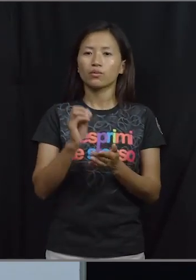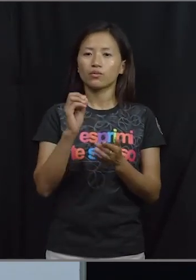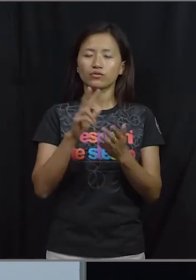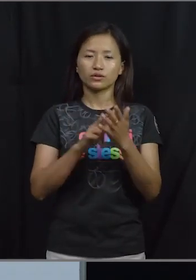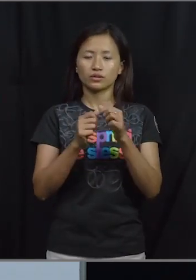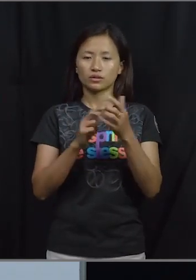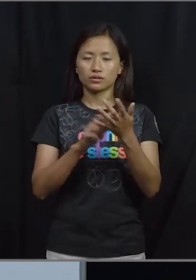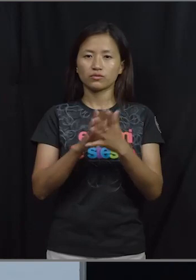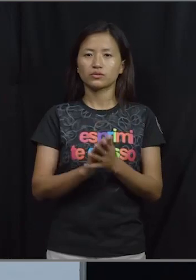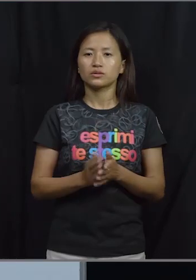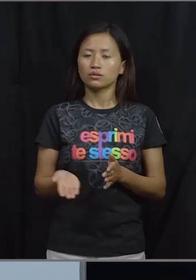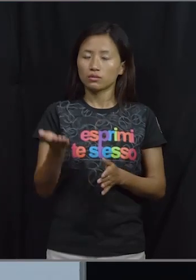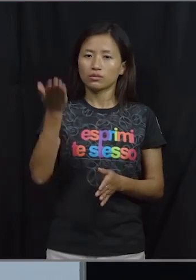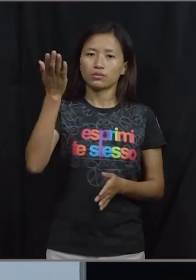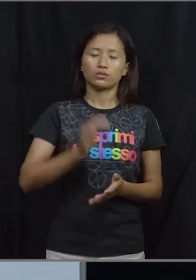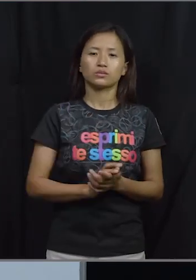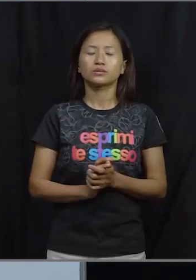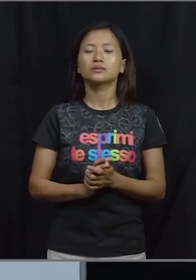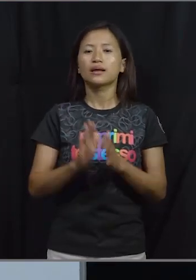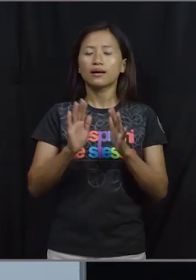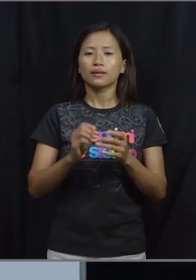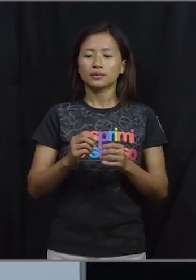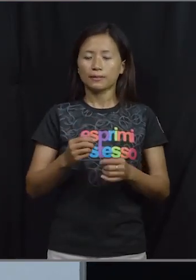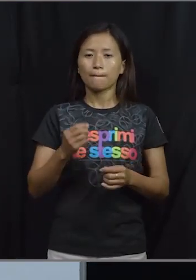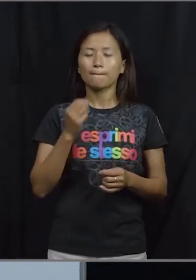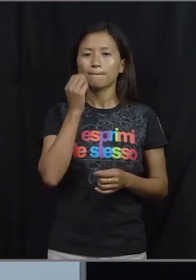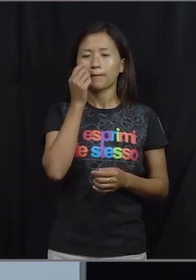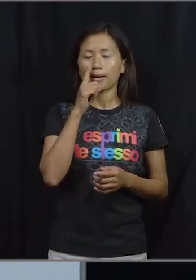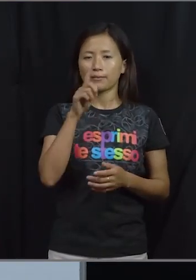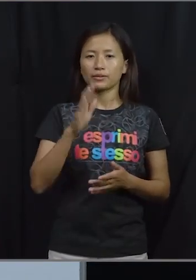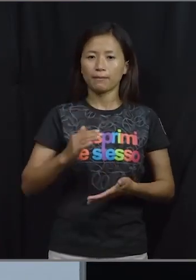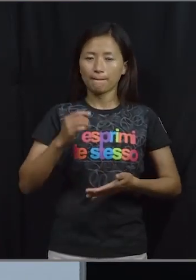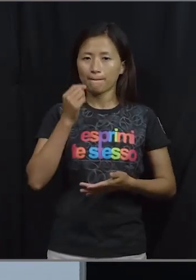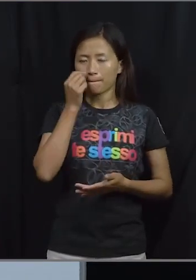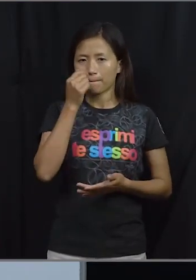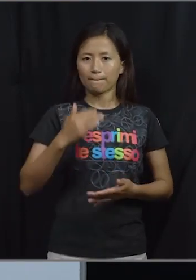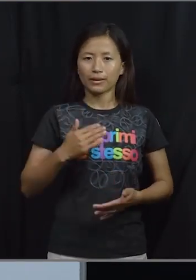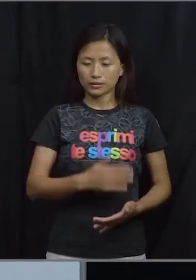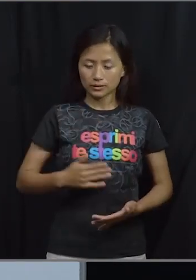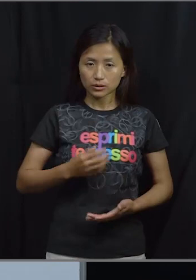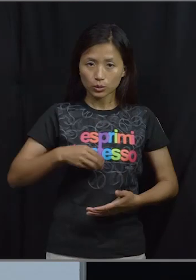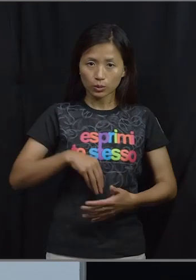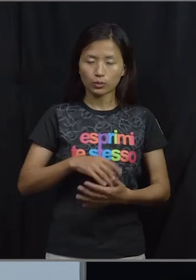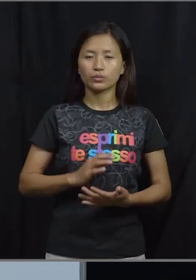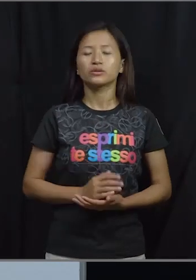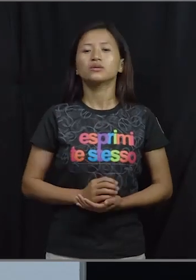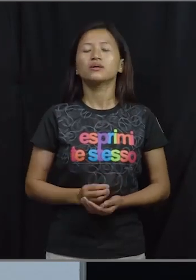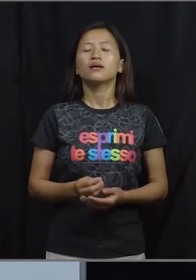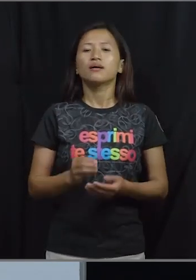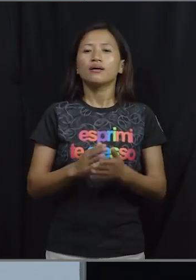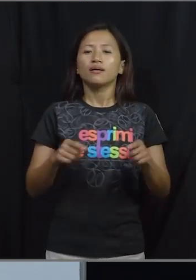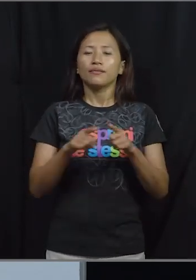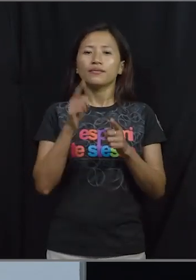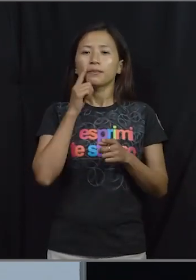from there. So that is how growth will happen inside the mother's womb. Okay, so after the sperm and the ovum of the male